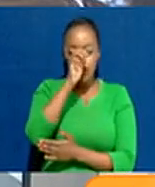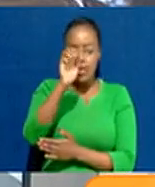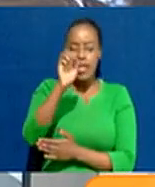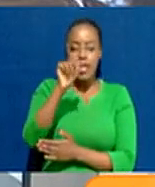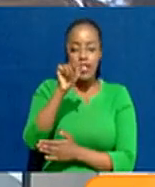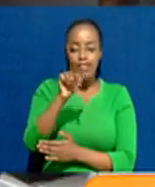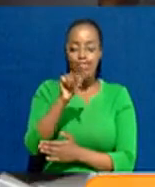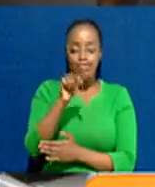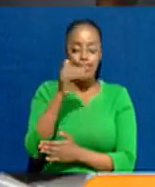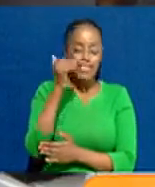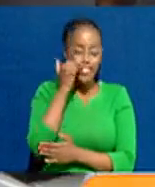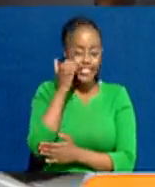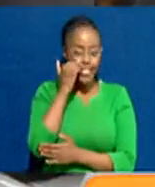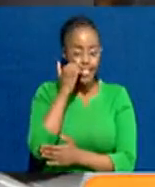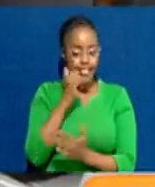disease.